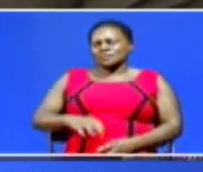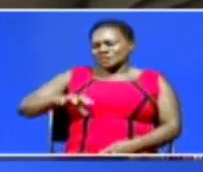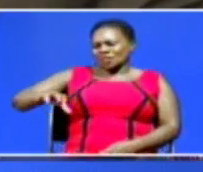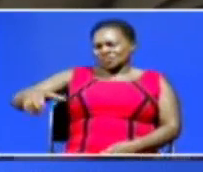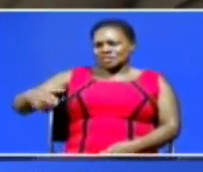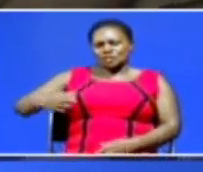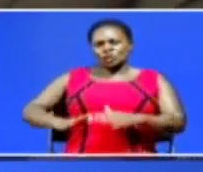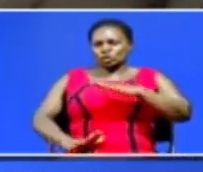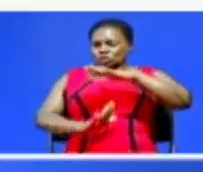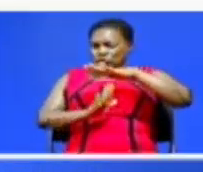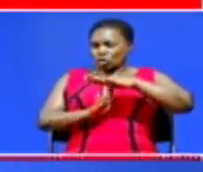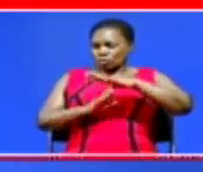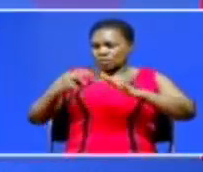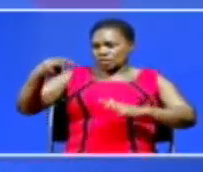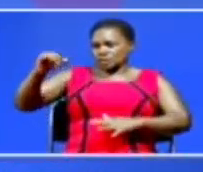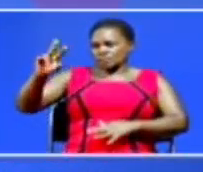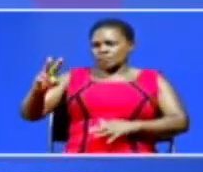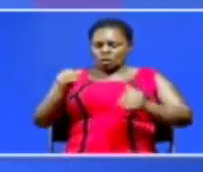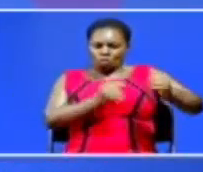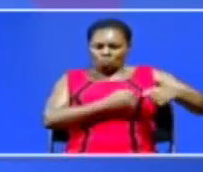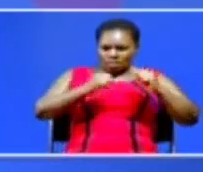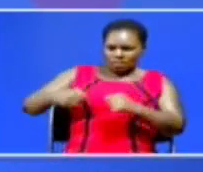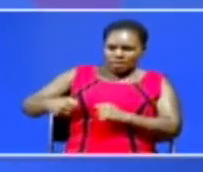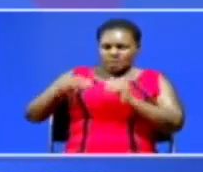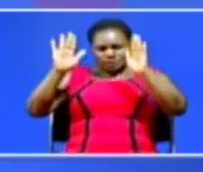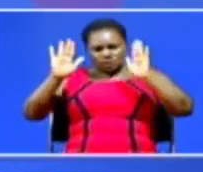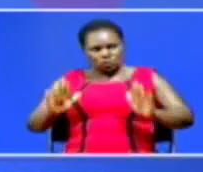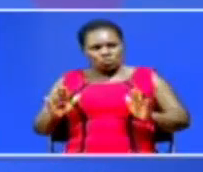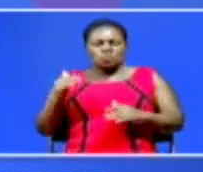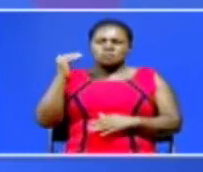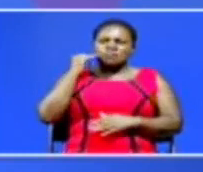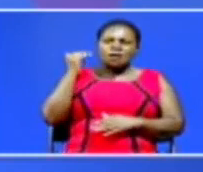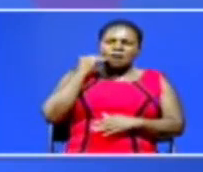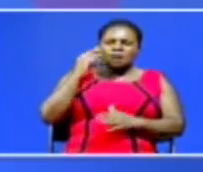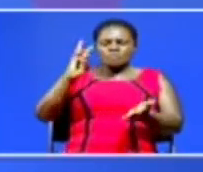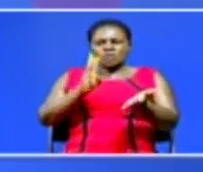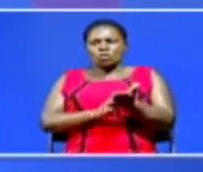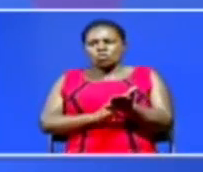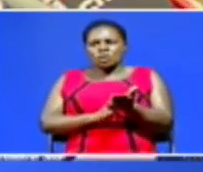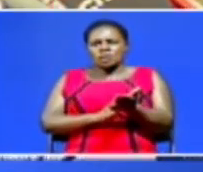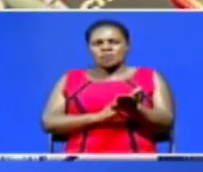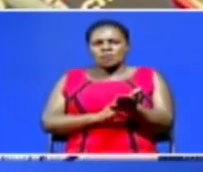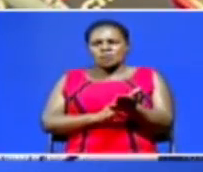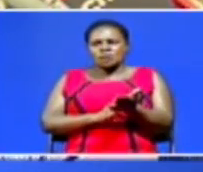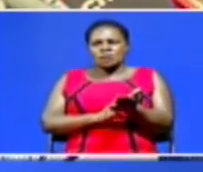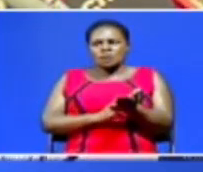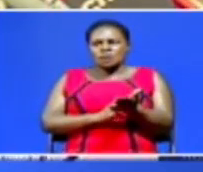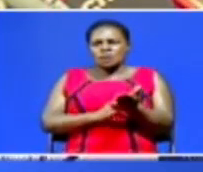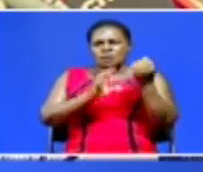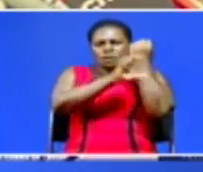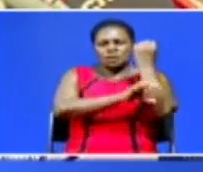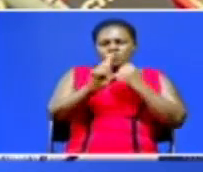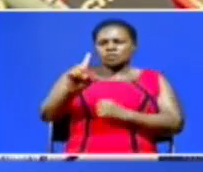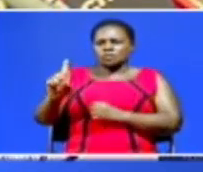Counties with the highest prevalence rate include Homa Bay, Kisumu, Siaya, Migori, and Busia. In every country is